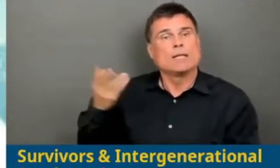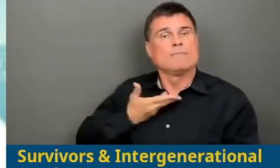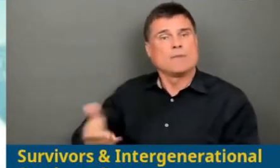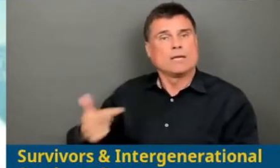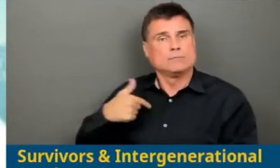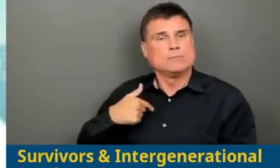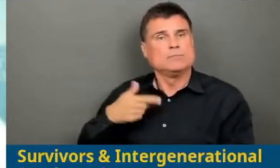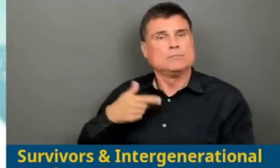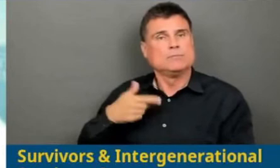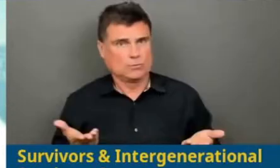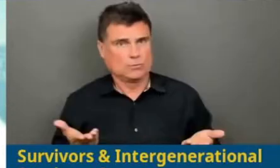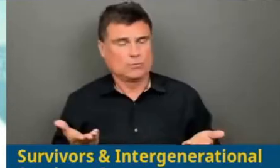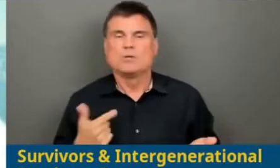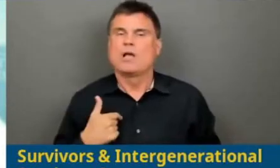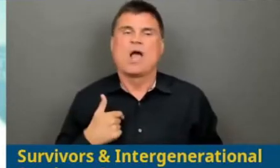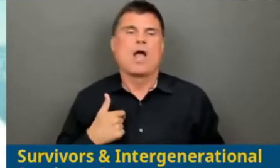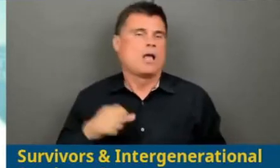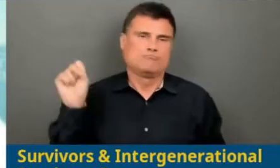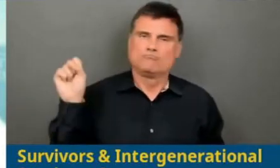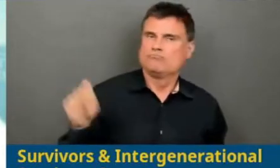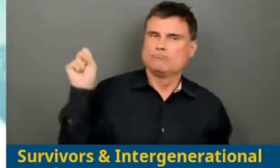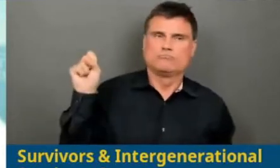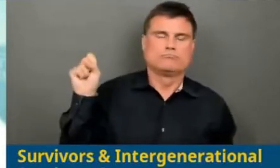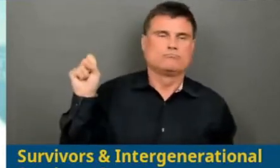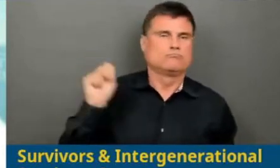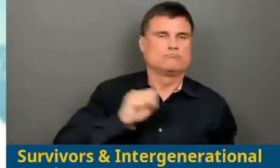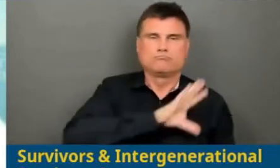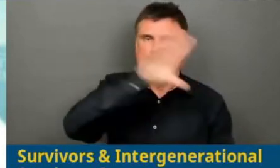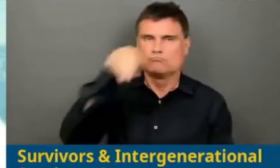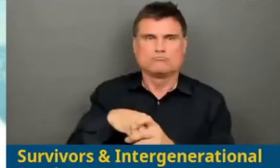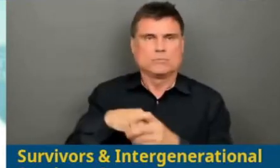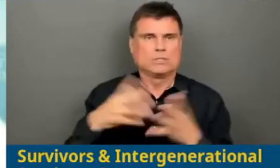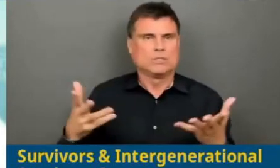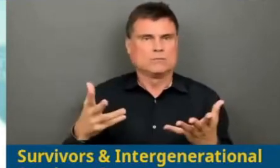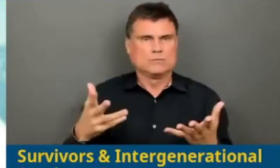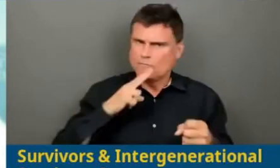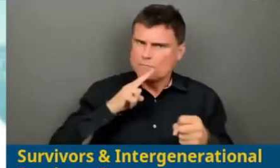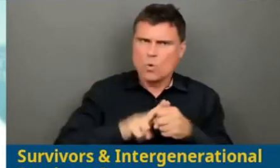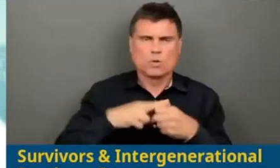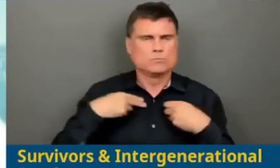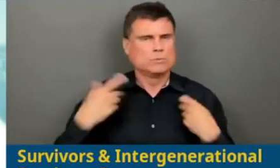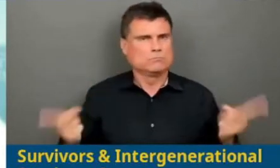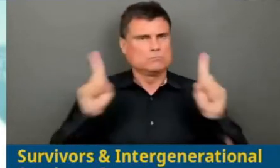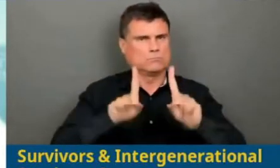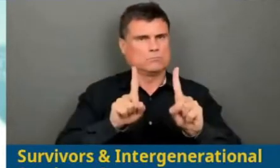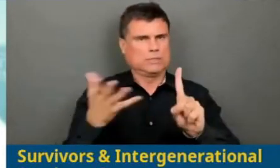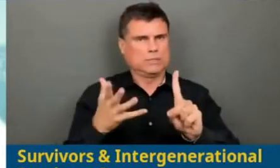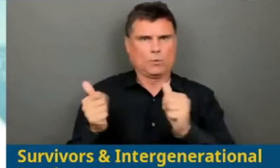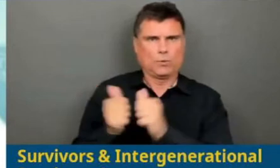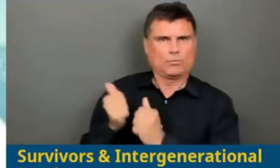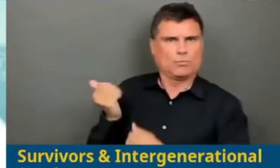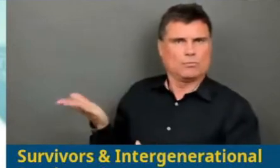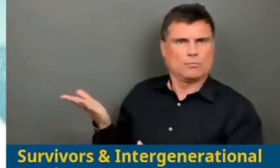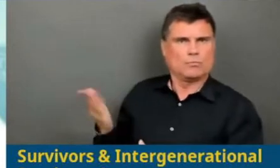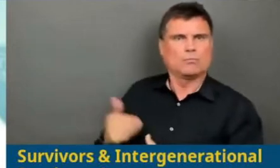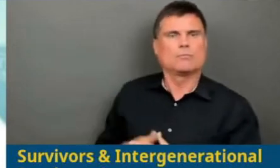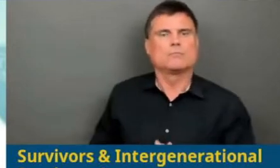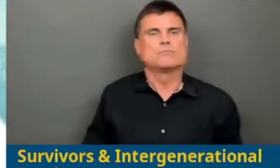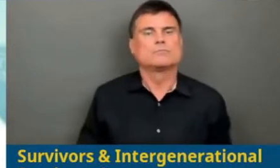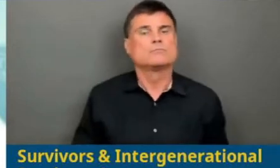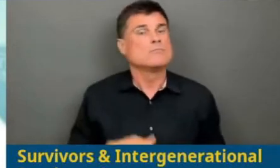Without, I cannot not be here today because we are on